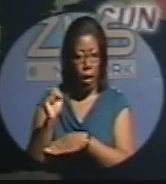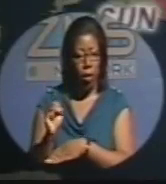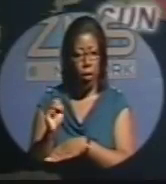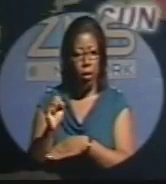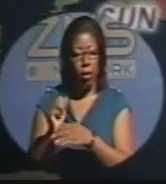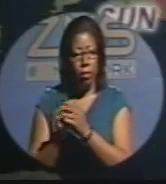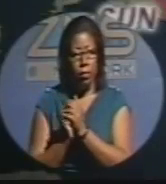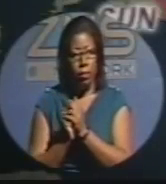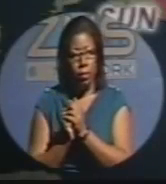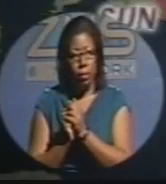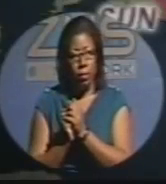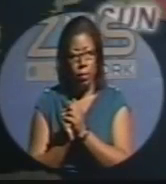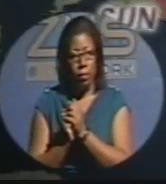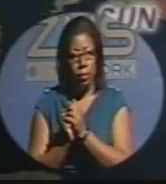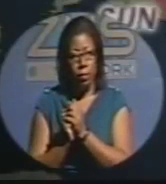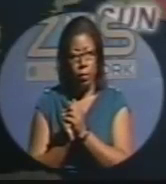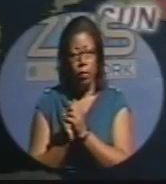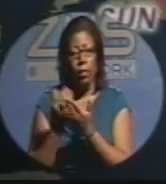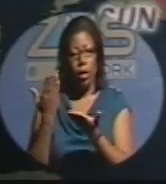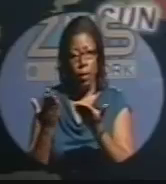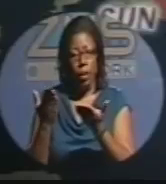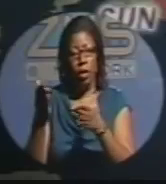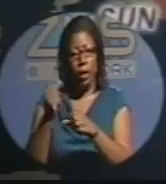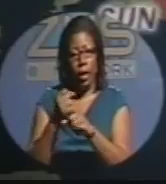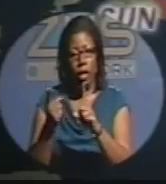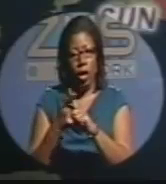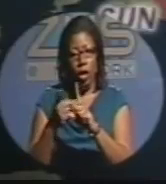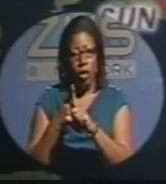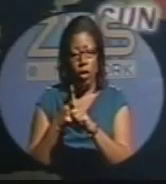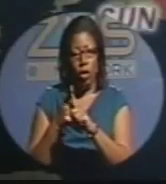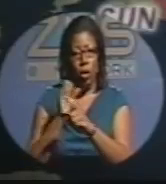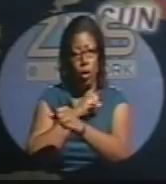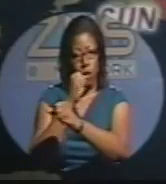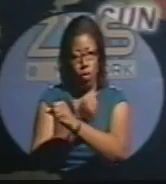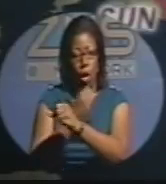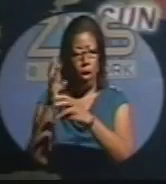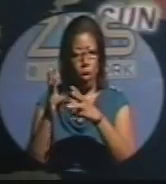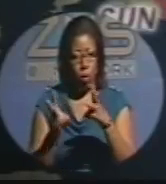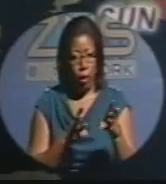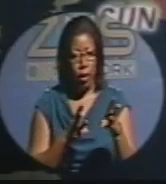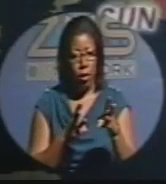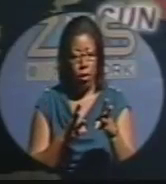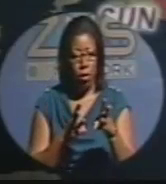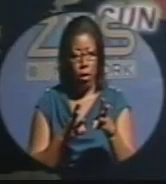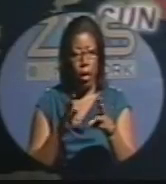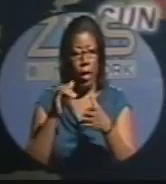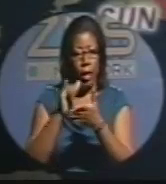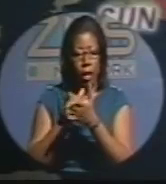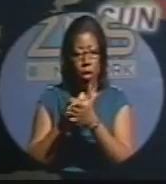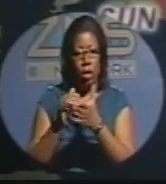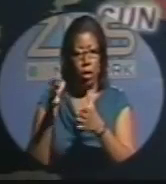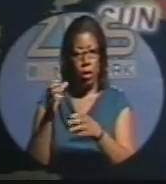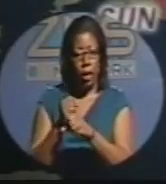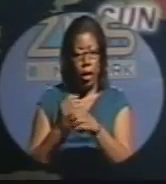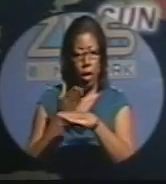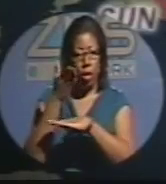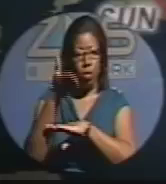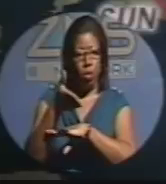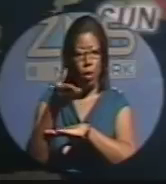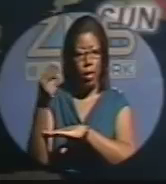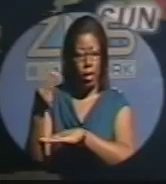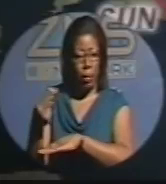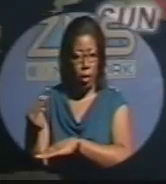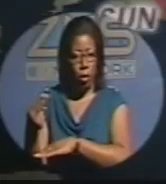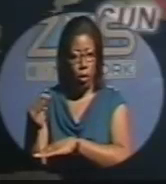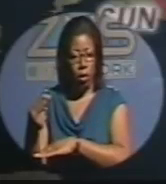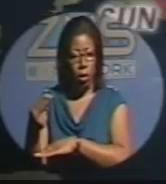some tropical storm force winds, but they will be on the outer fringe of that system. That track is going to take it across Hispaniola. That will weaken